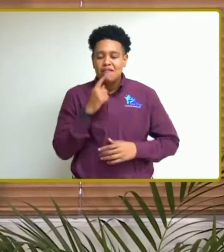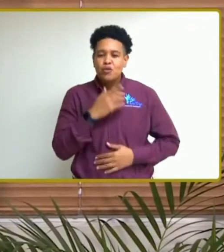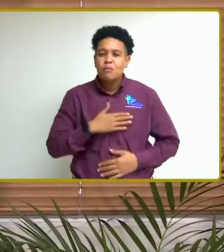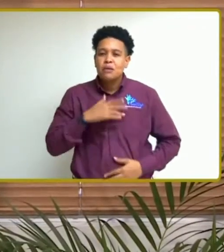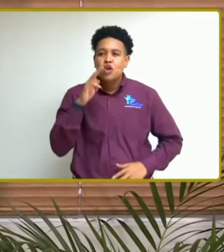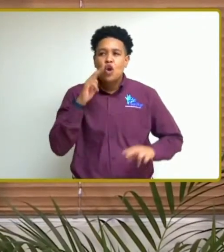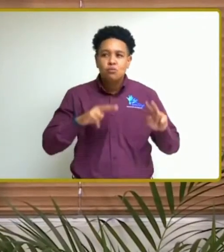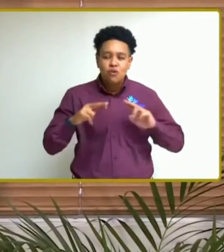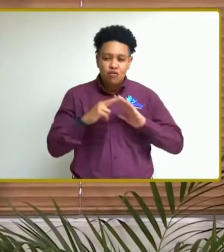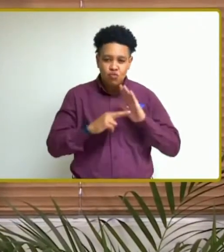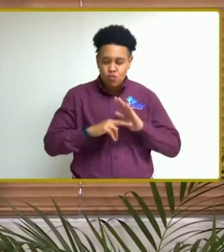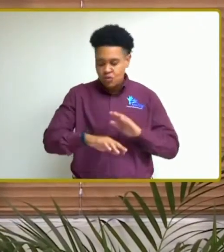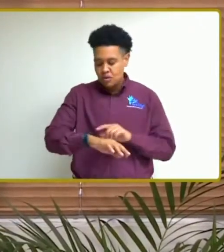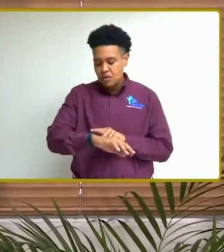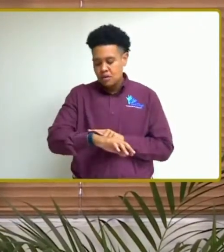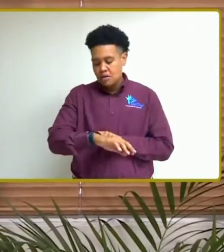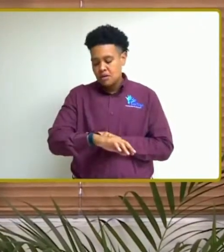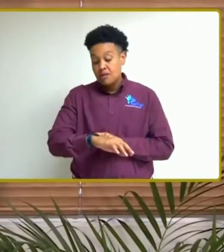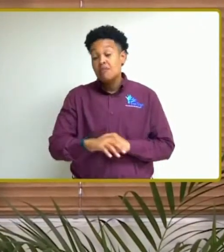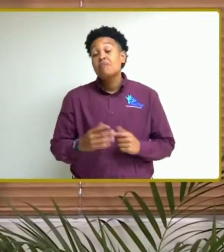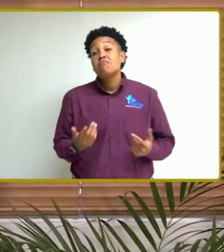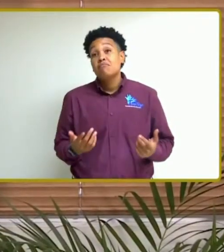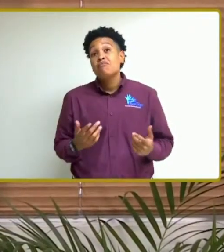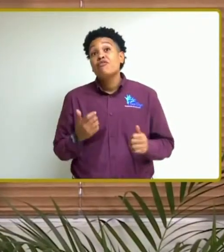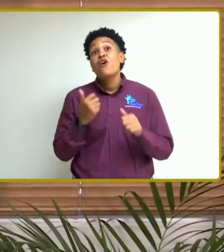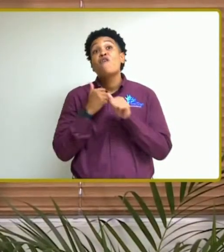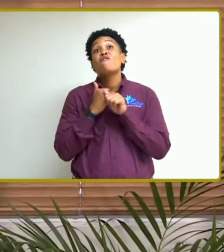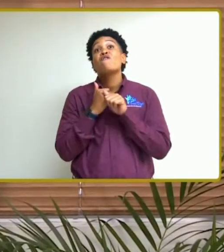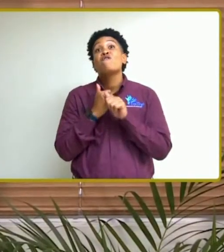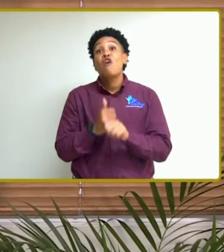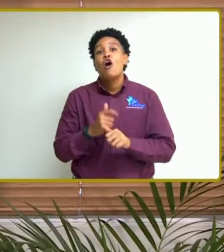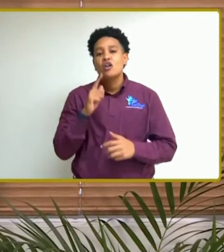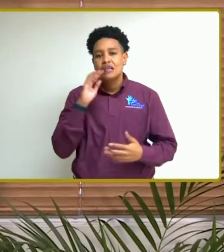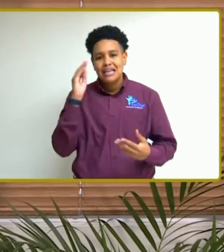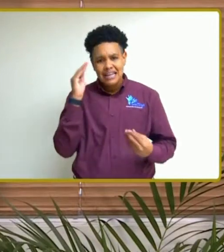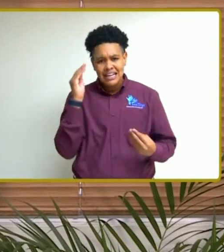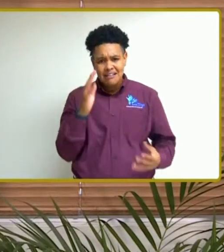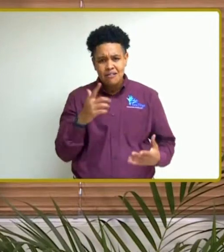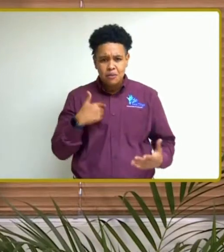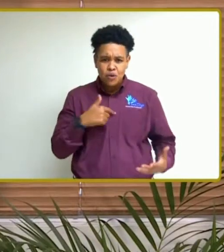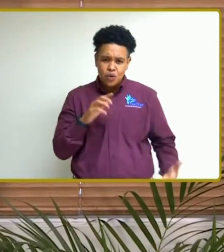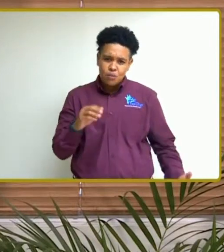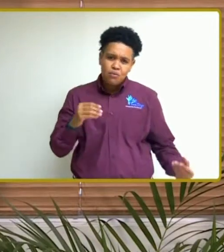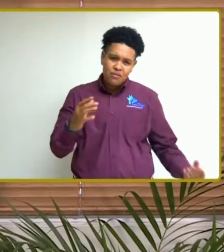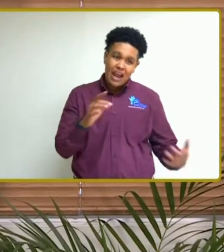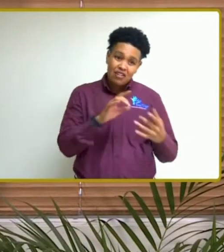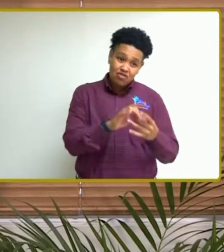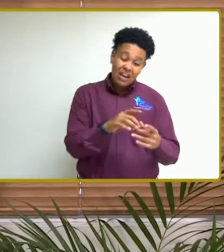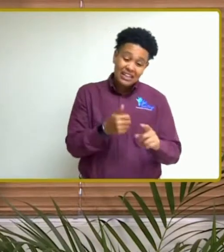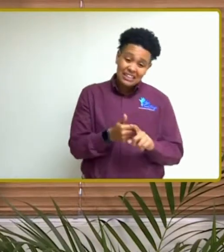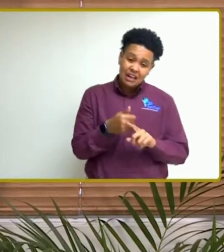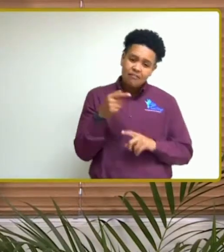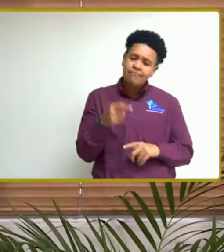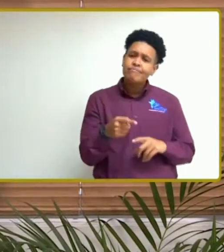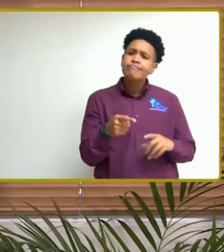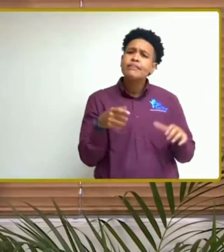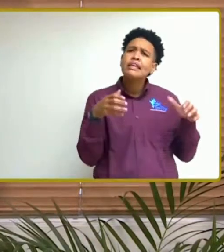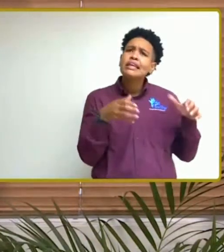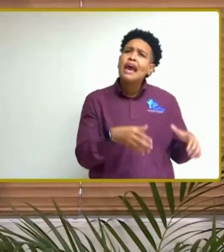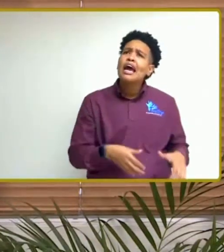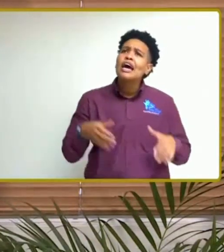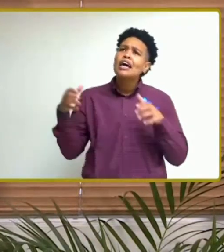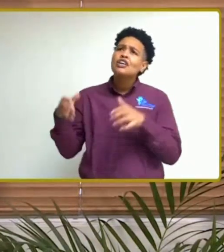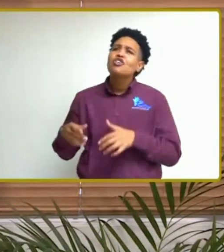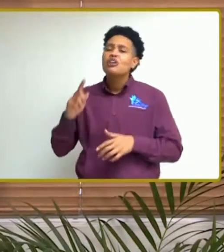observe the protocols, follow the information that we provide as it relates to the categories